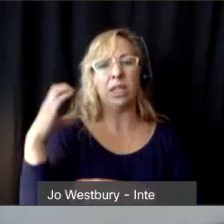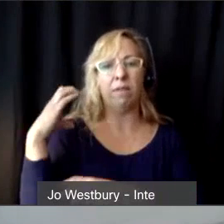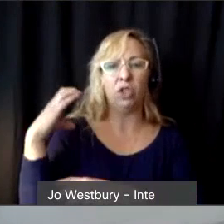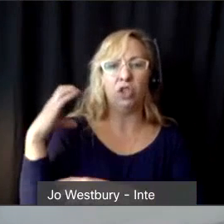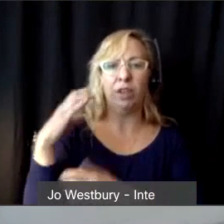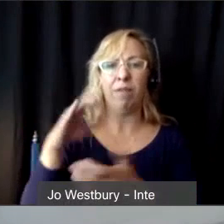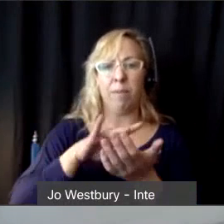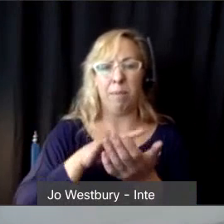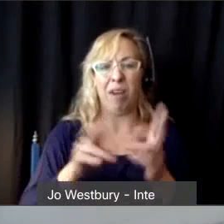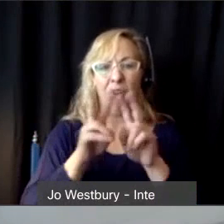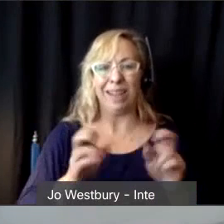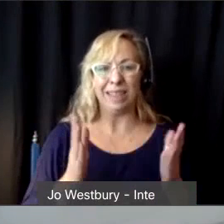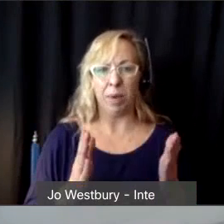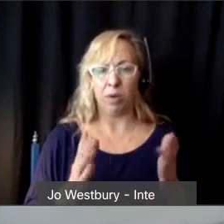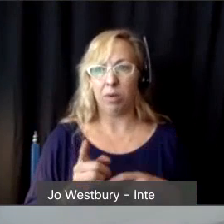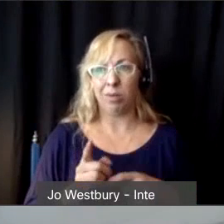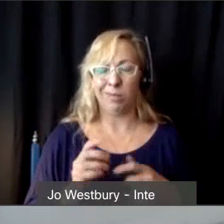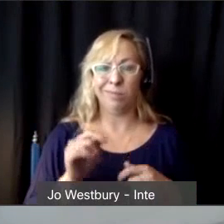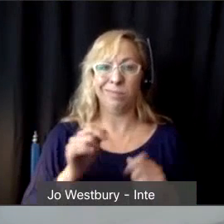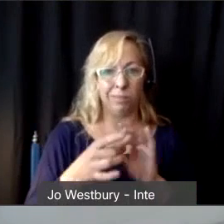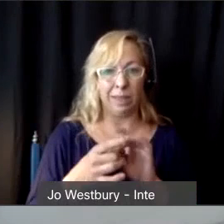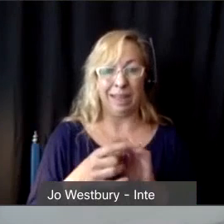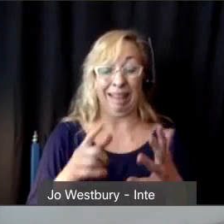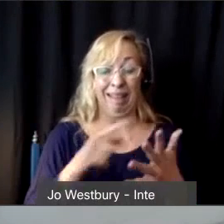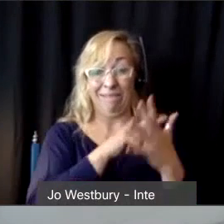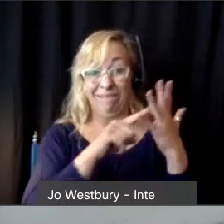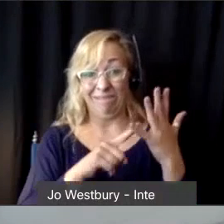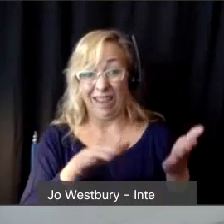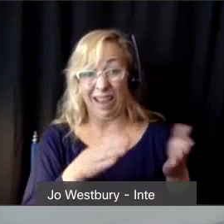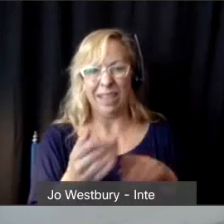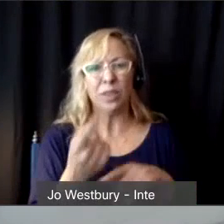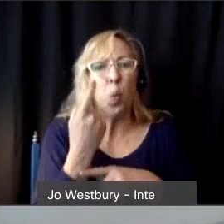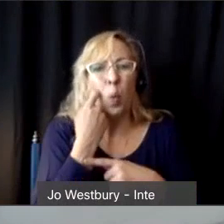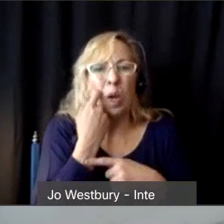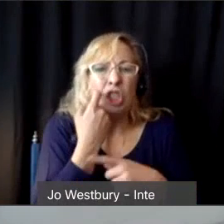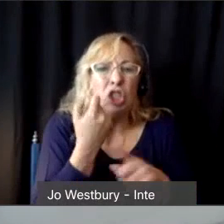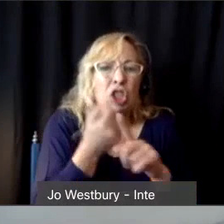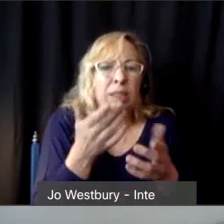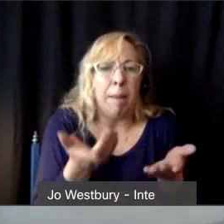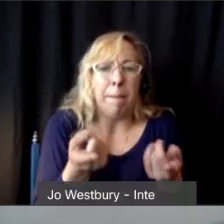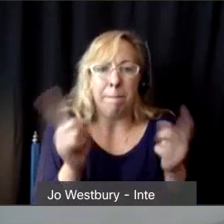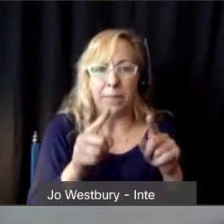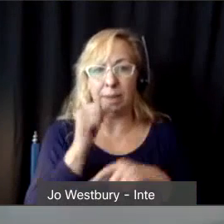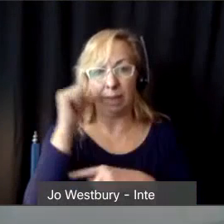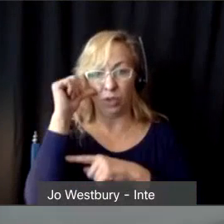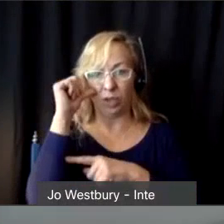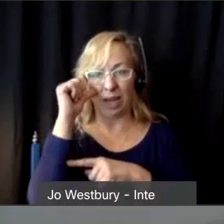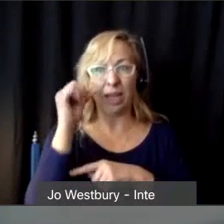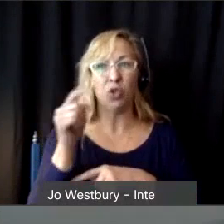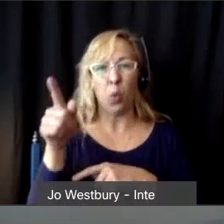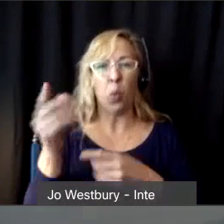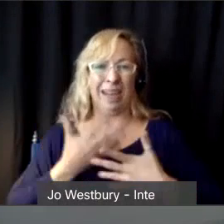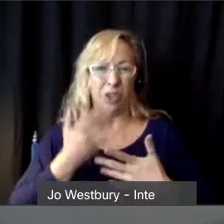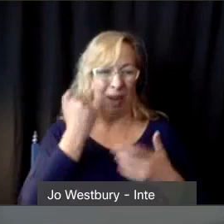regarding those other 5 deaths, including the one that just occurred yesterday. There were